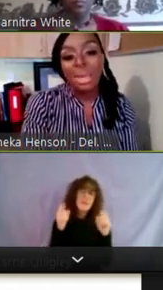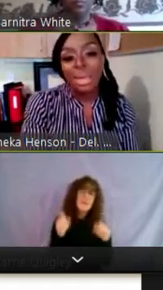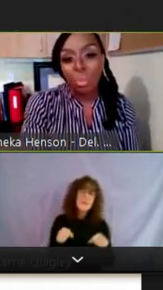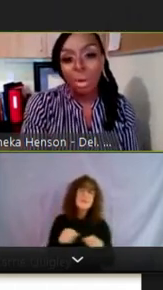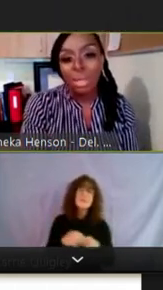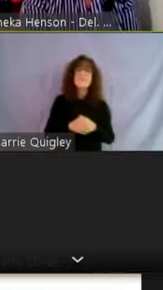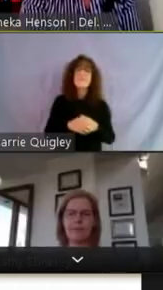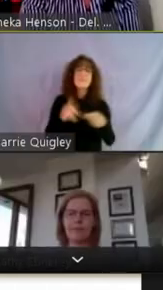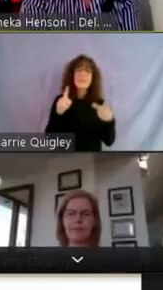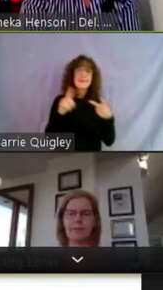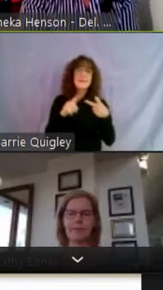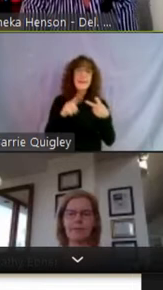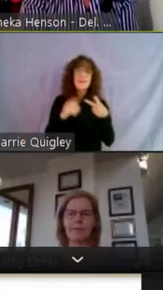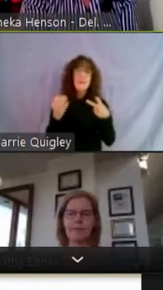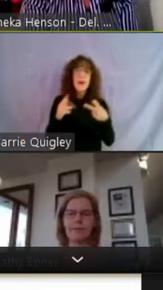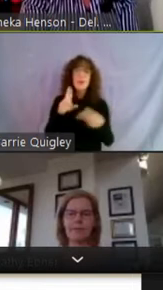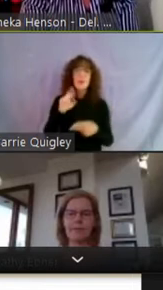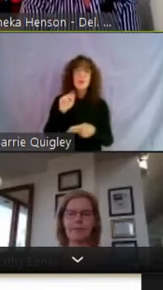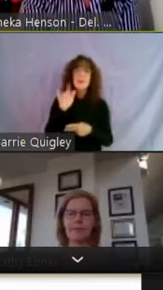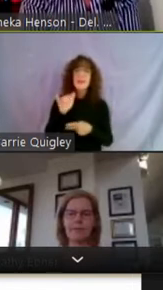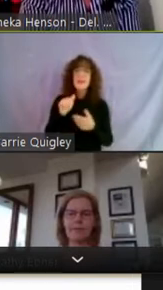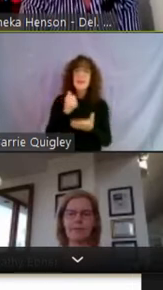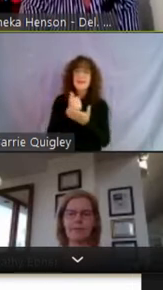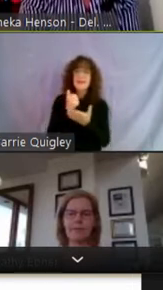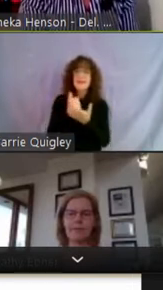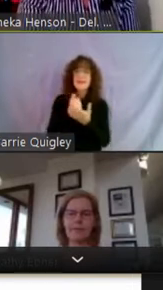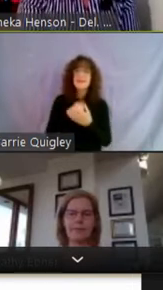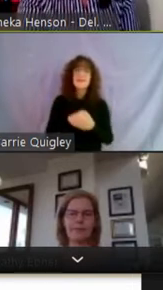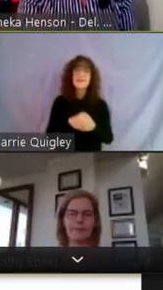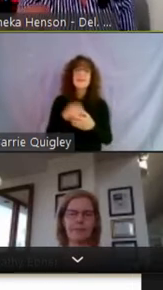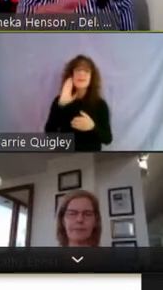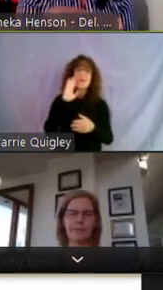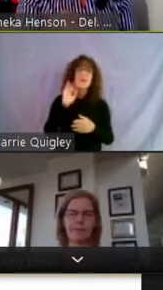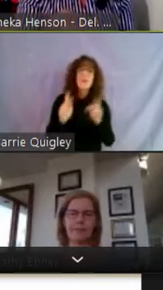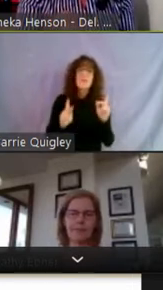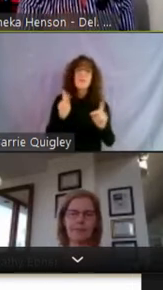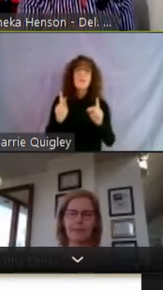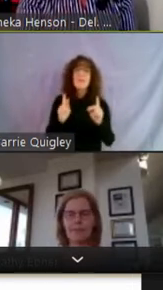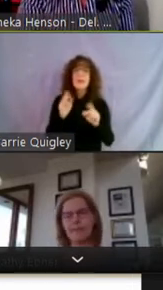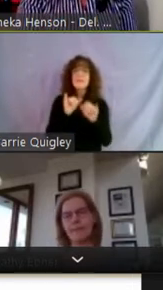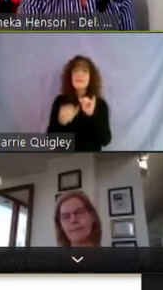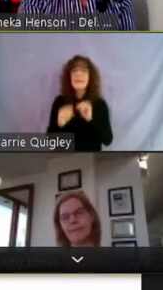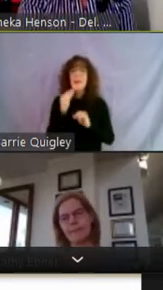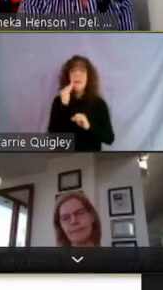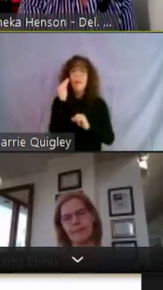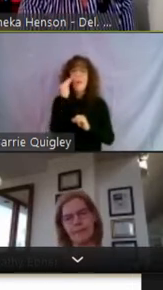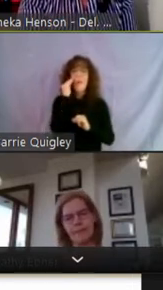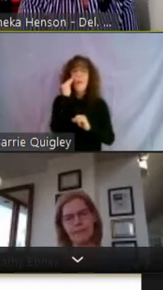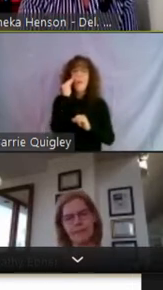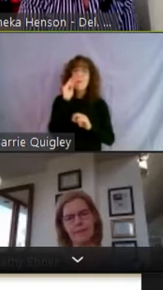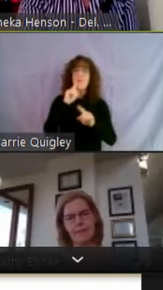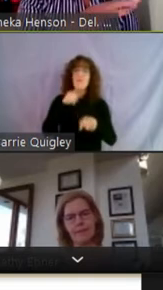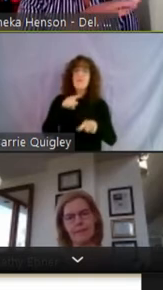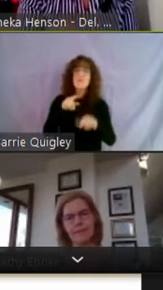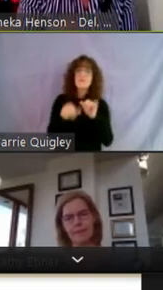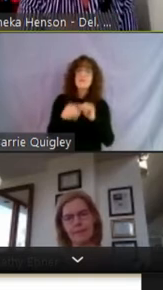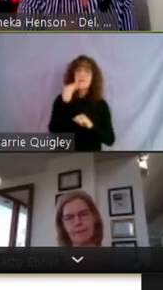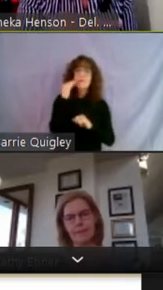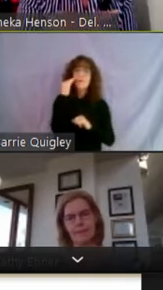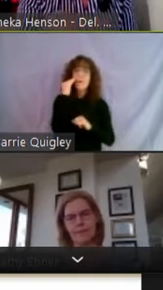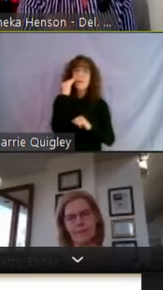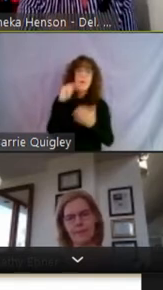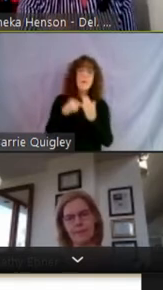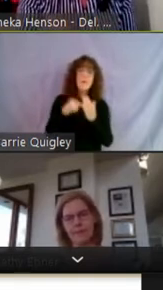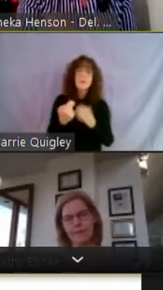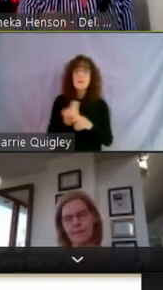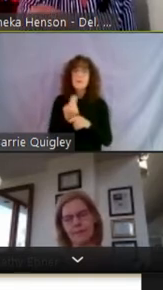The second one is utility assistance. We know that when people are at home under a stay at home order, that their consumption